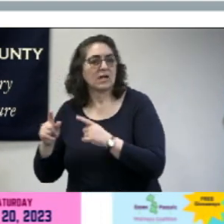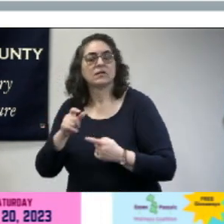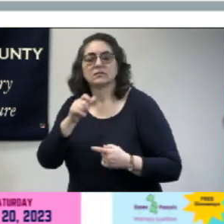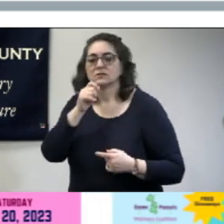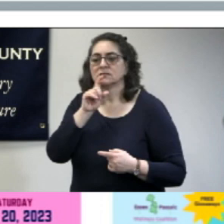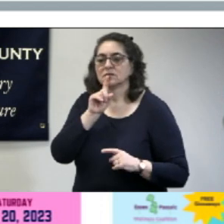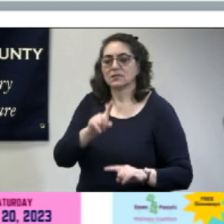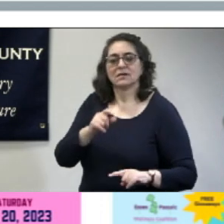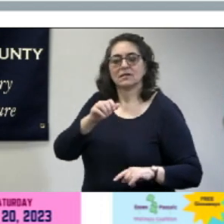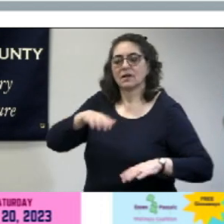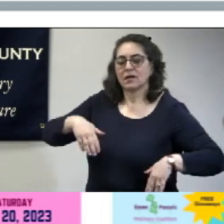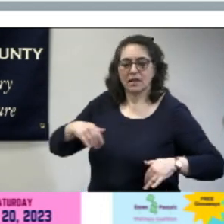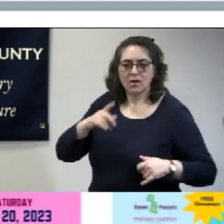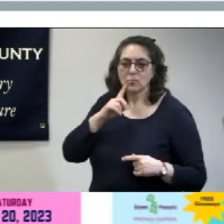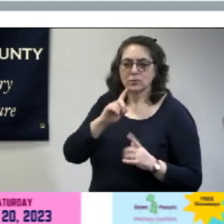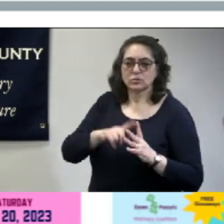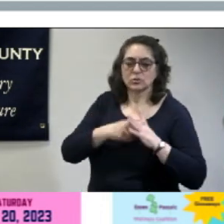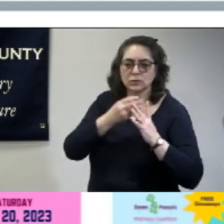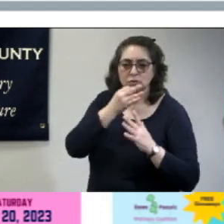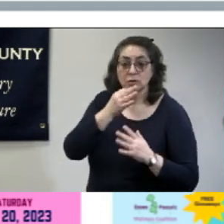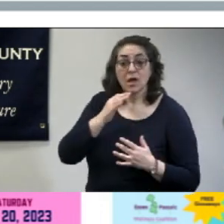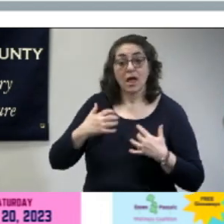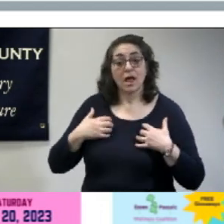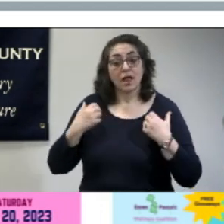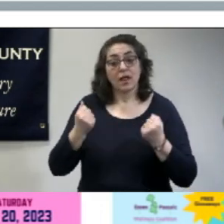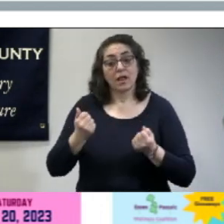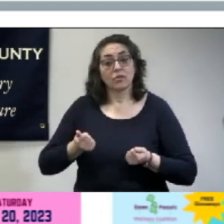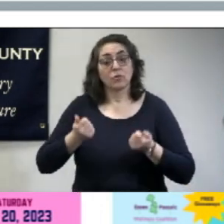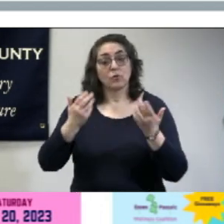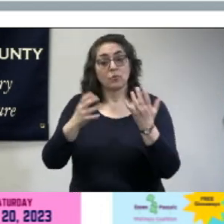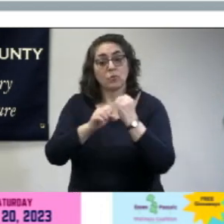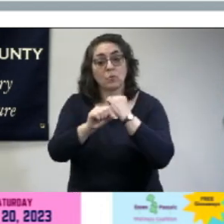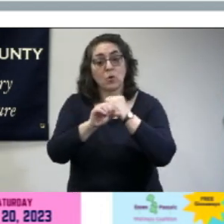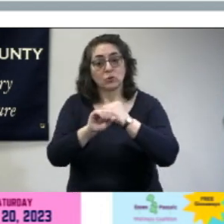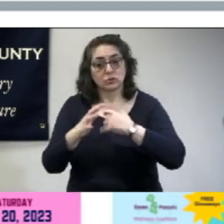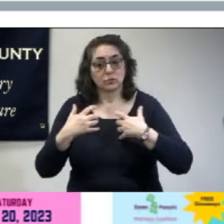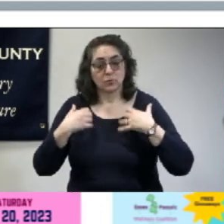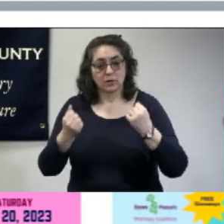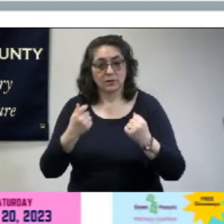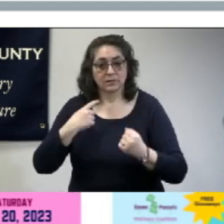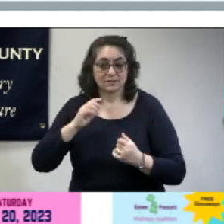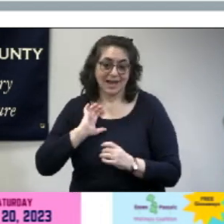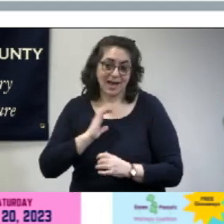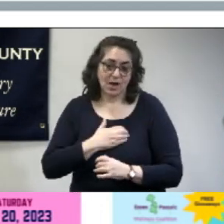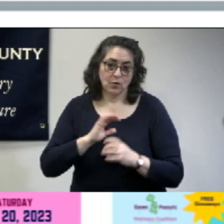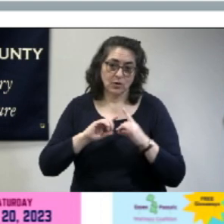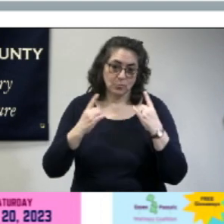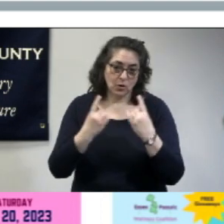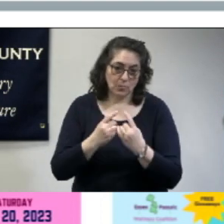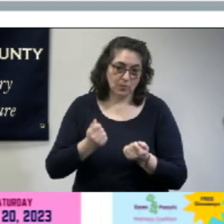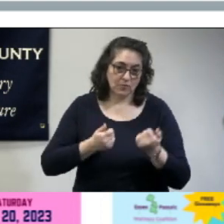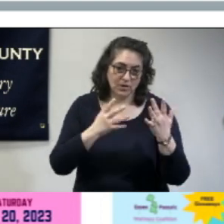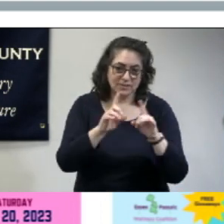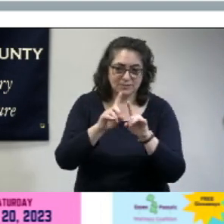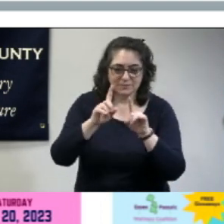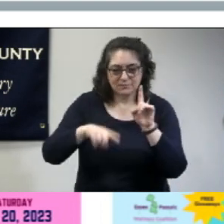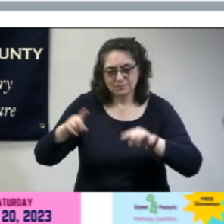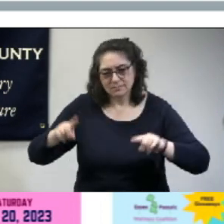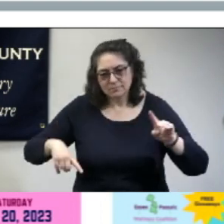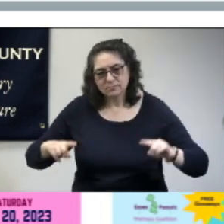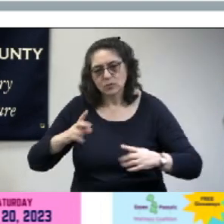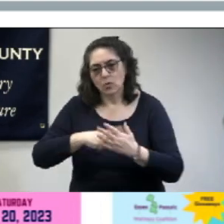Health promotion and wellness. So in our department, we continue to provide different type of programs throughout Passaic